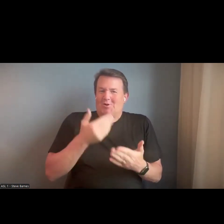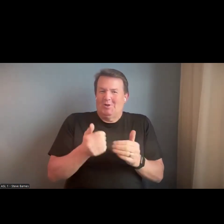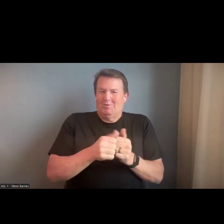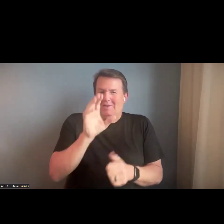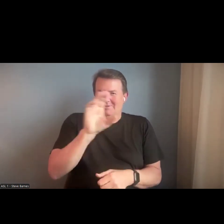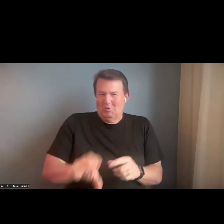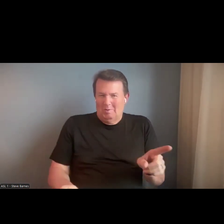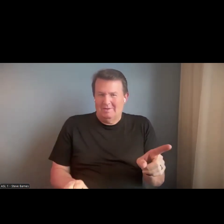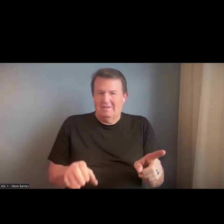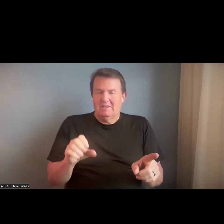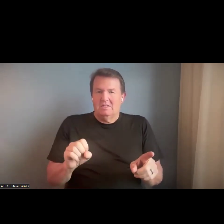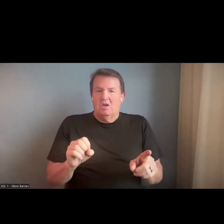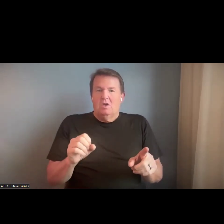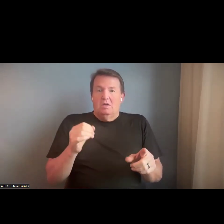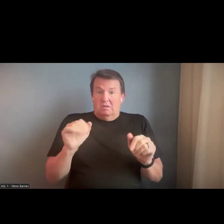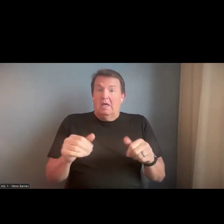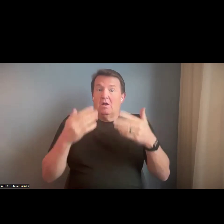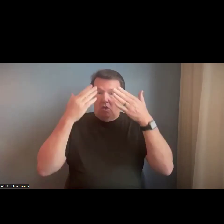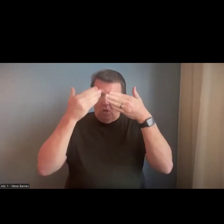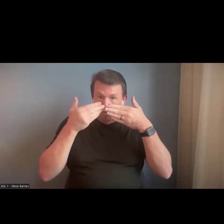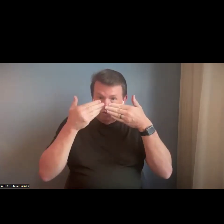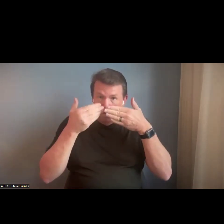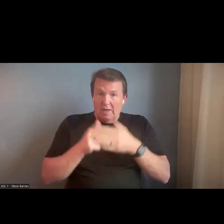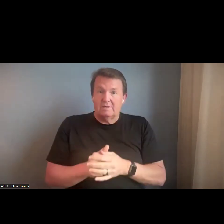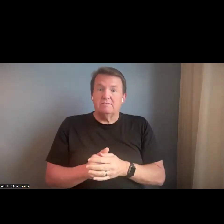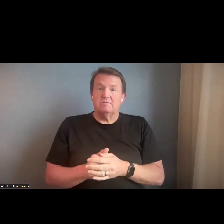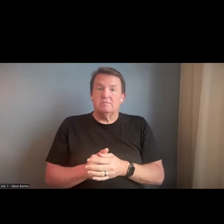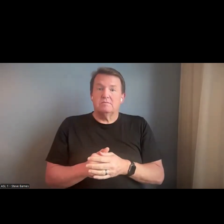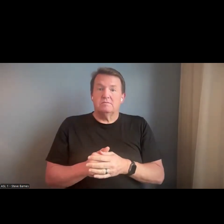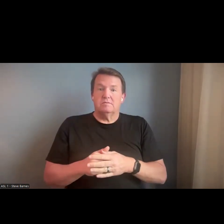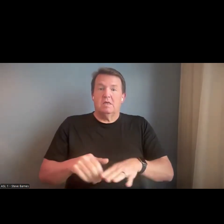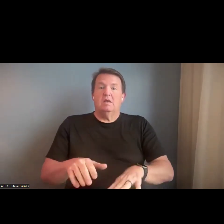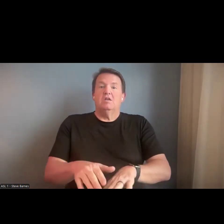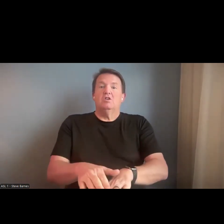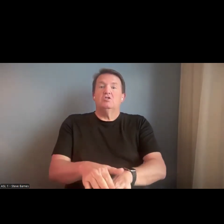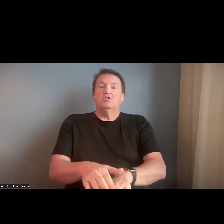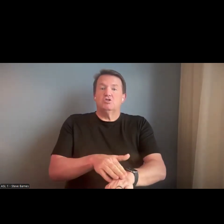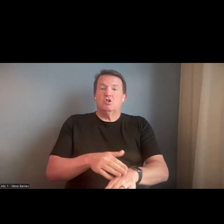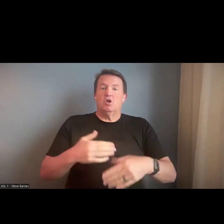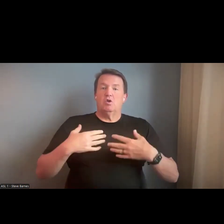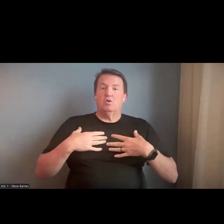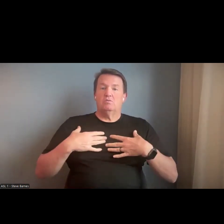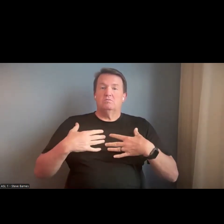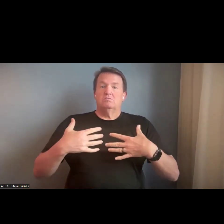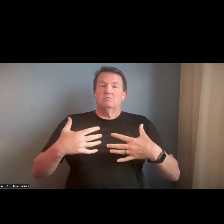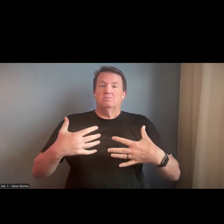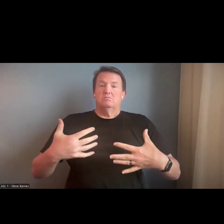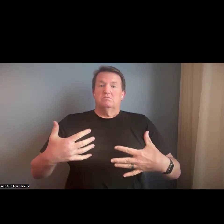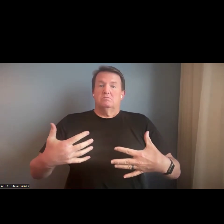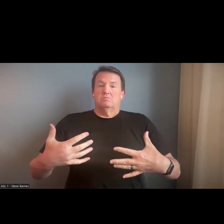to close your eyes. And together we're going to take in a long, slow, deep breath.